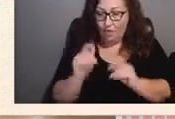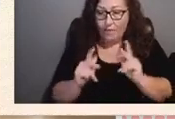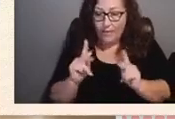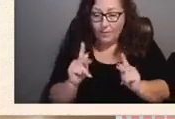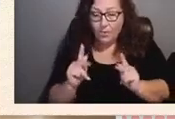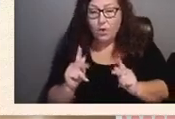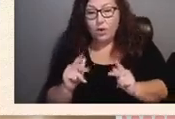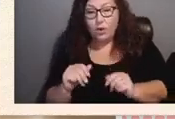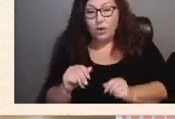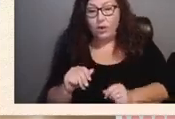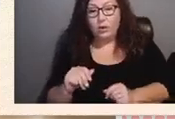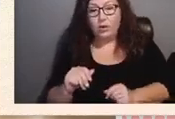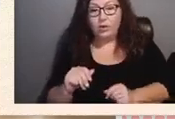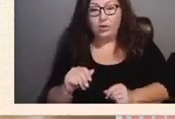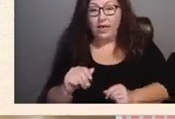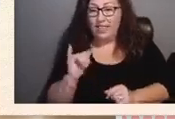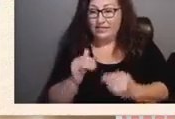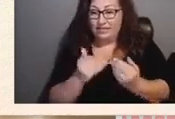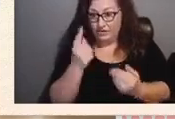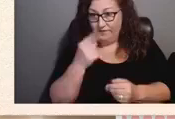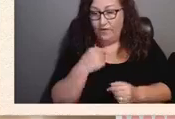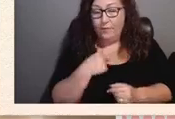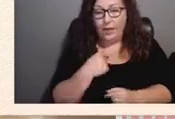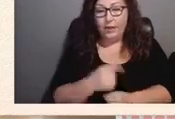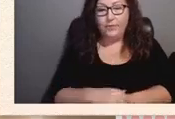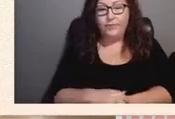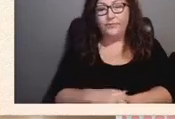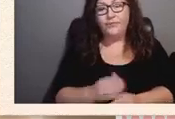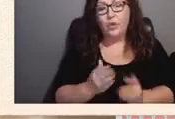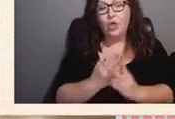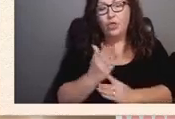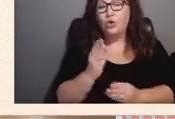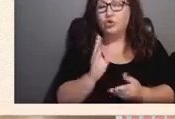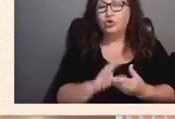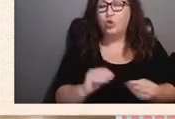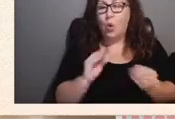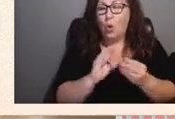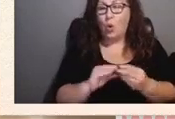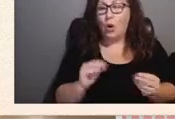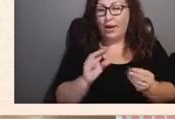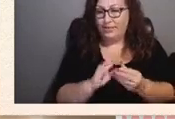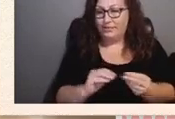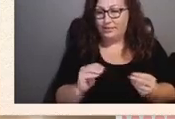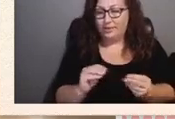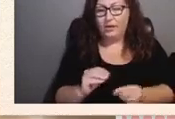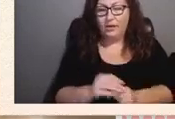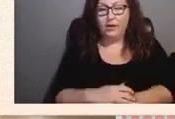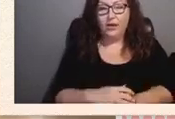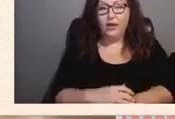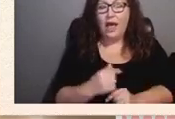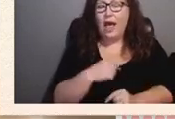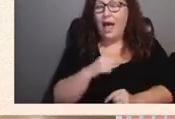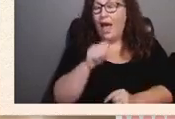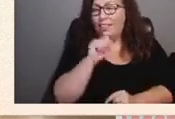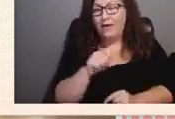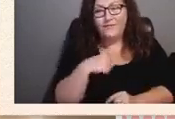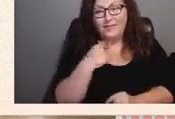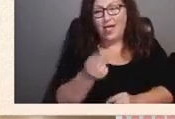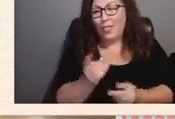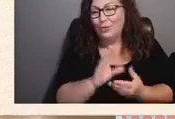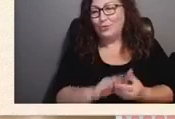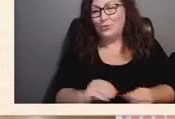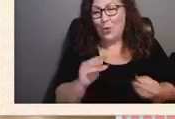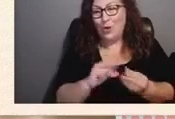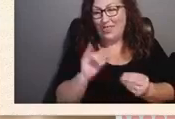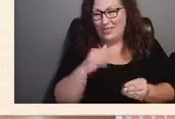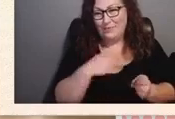ways easier for me is through storytelling. I love telling stories. That's what my major is in. I'm a